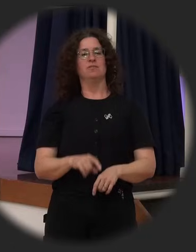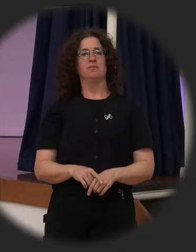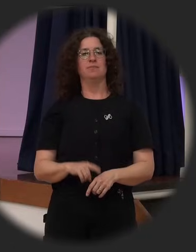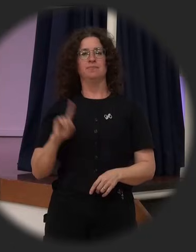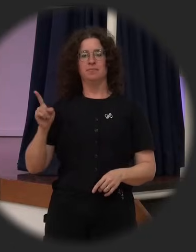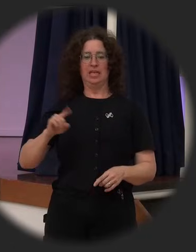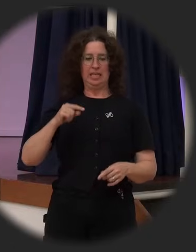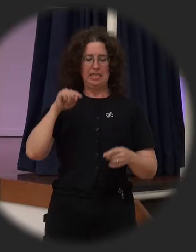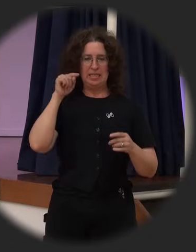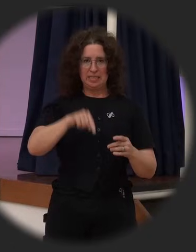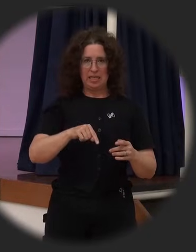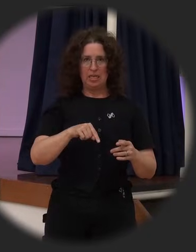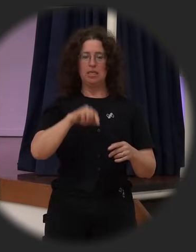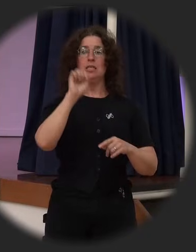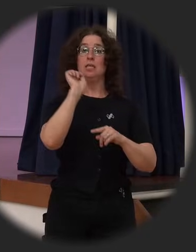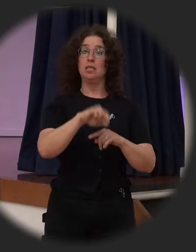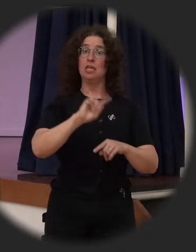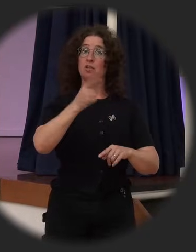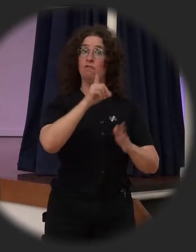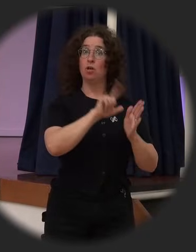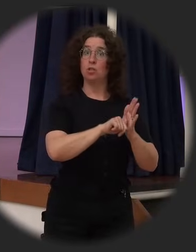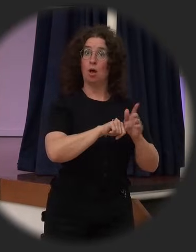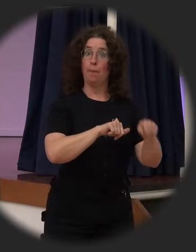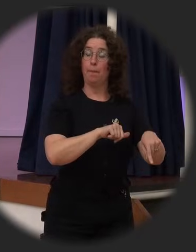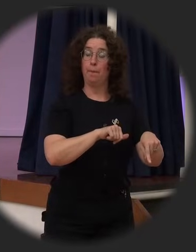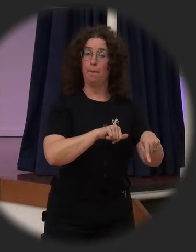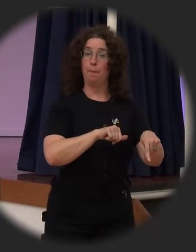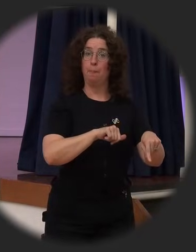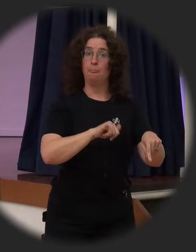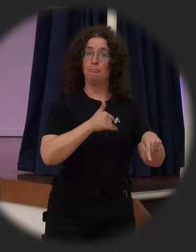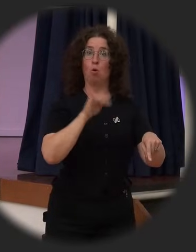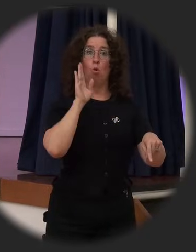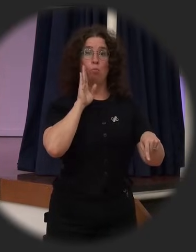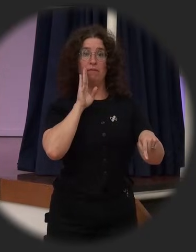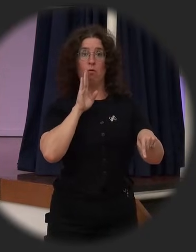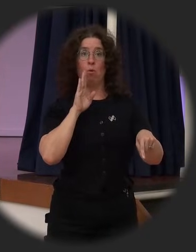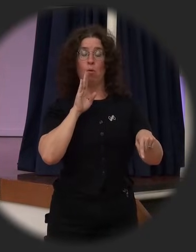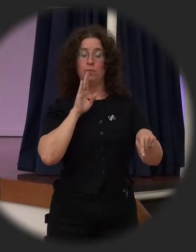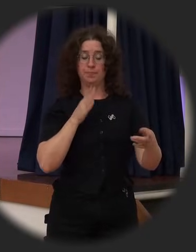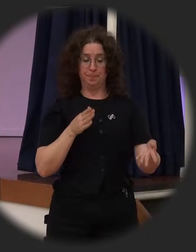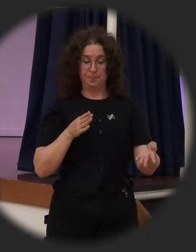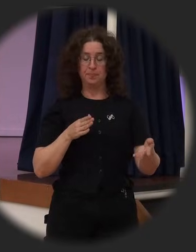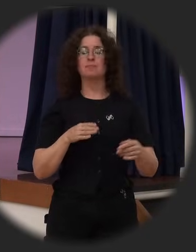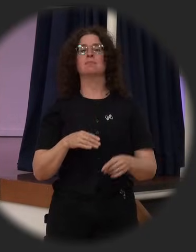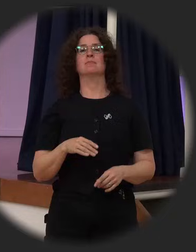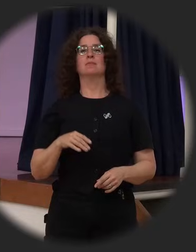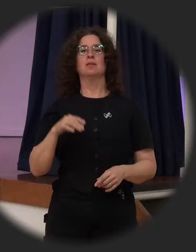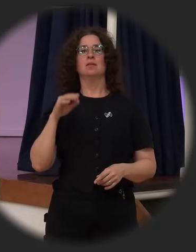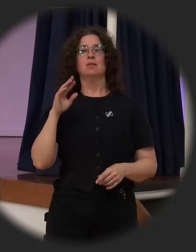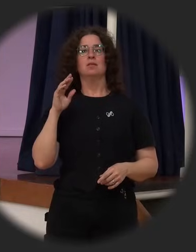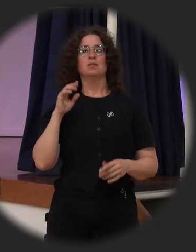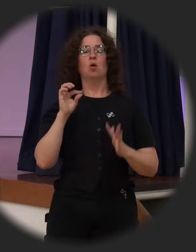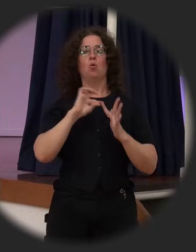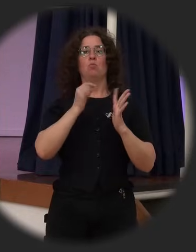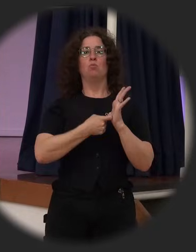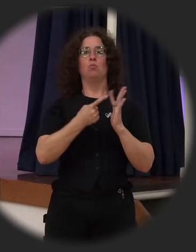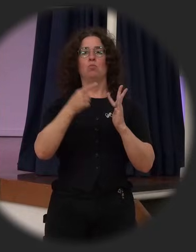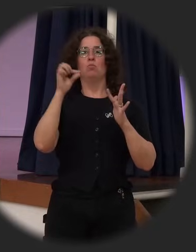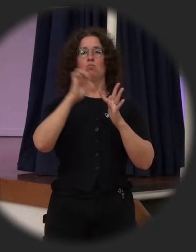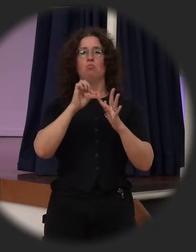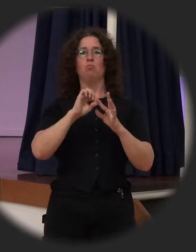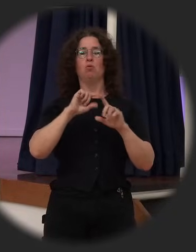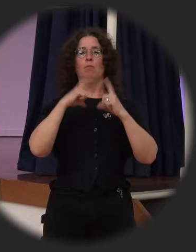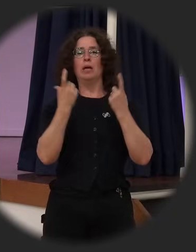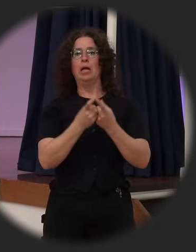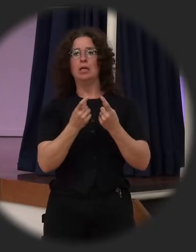first play helps us detect if this is the first time it has played or if it is being loaded from disk. In this case, our crop class, which is just crops you